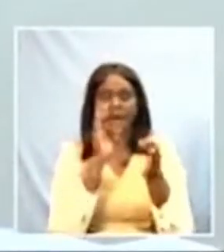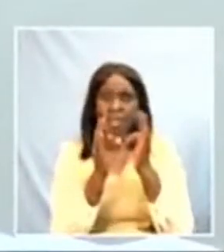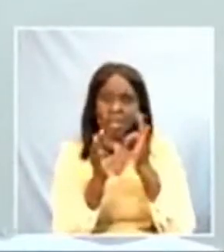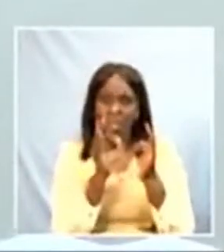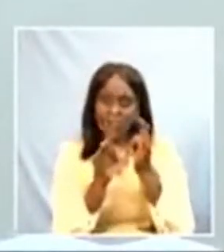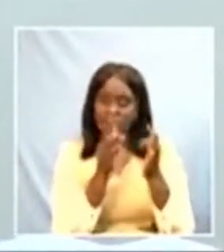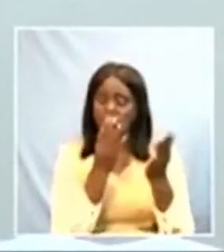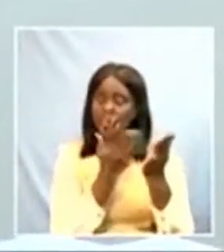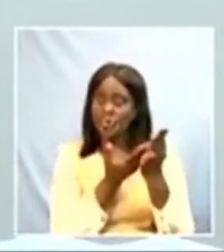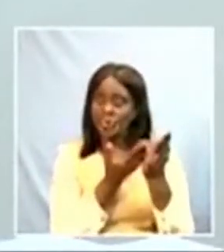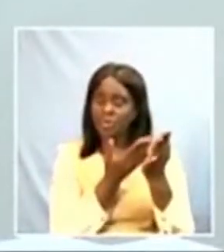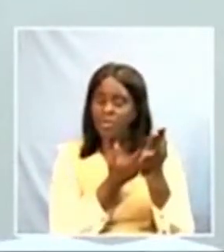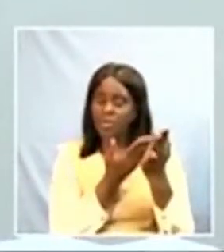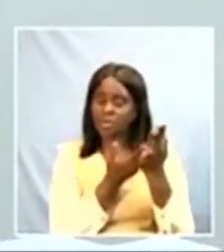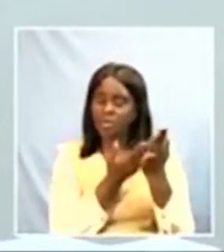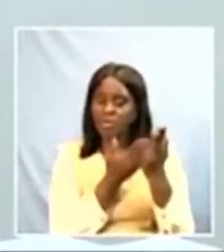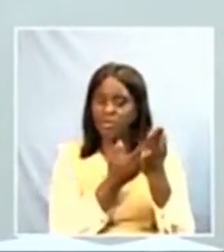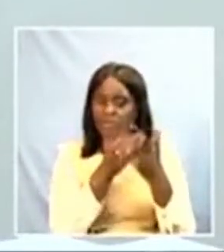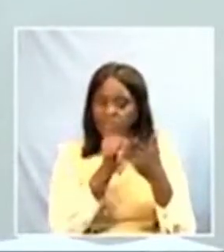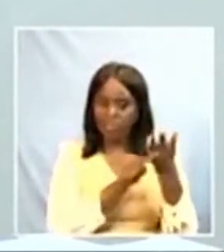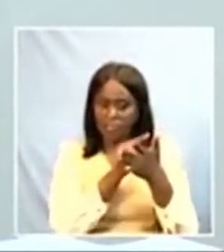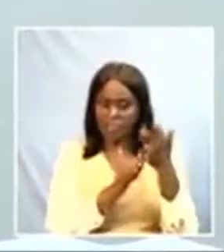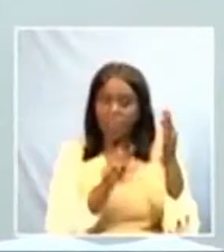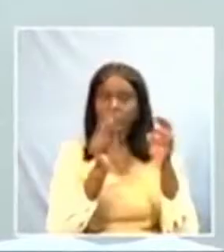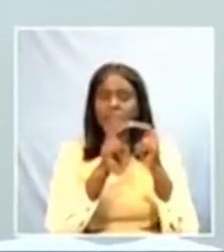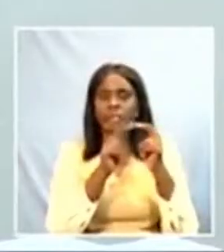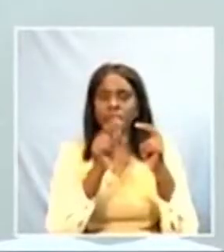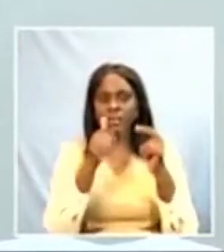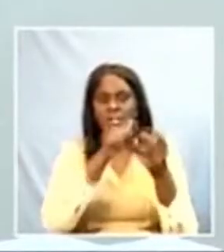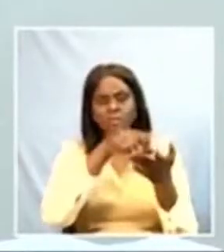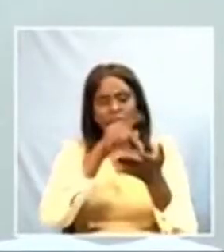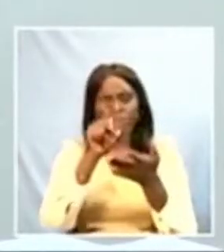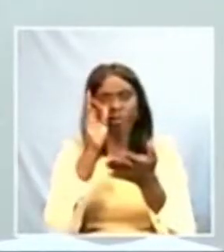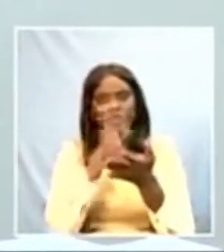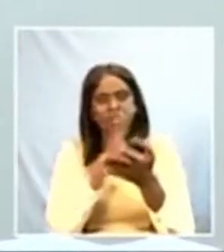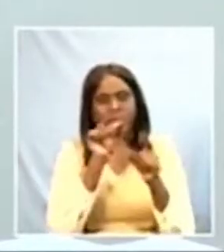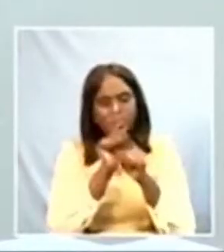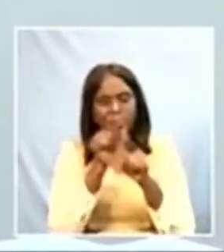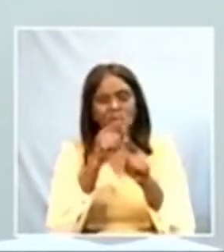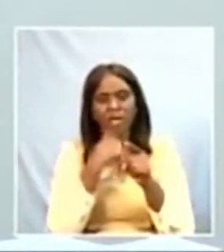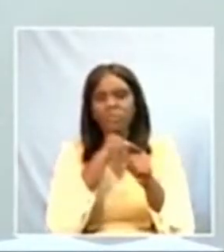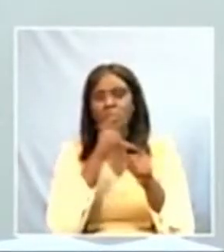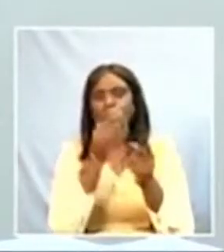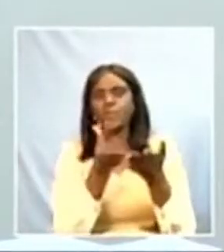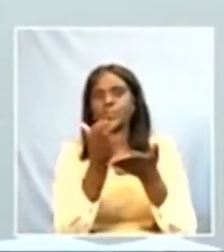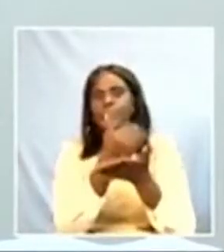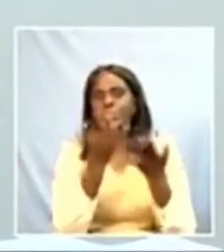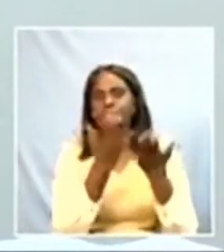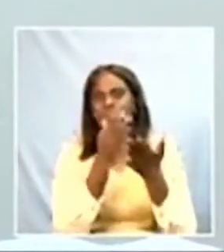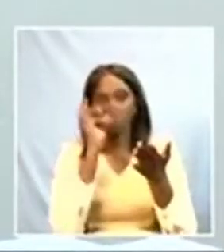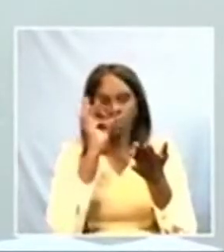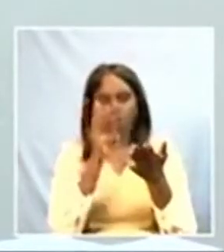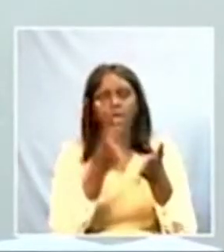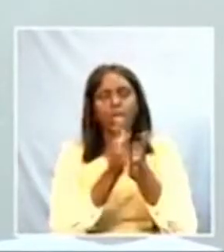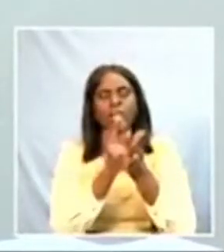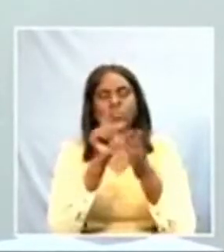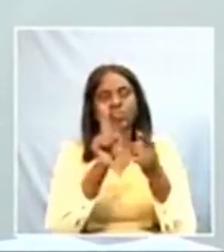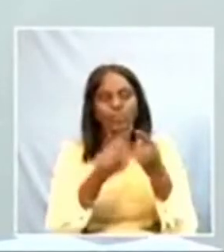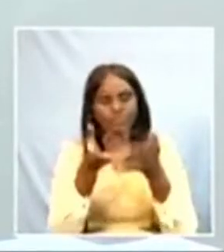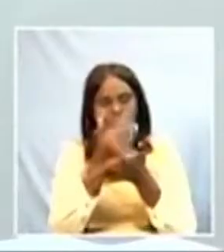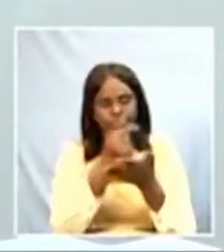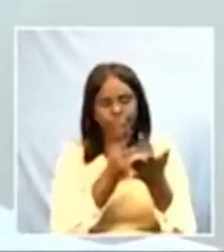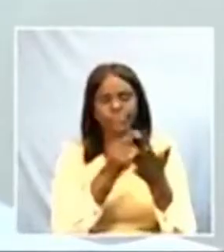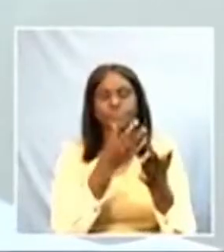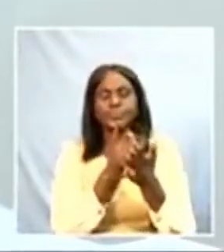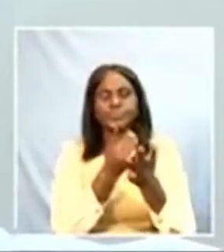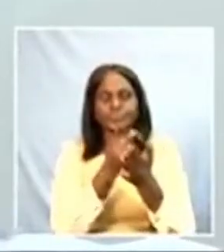If this is a terminated contract, you are paying, and you have not recovered, we should ask you to recover this